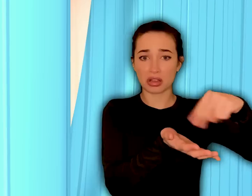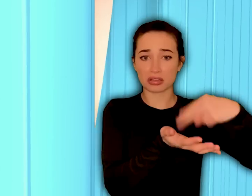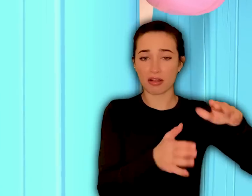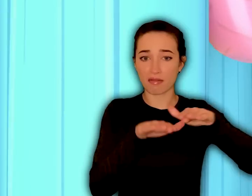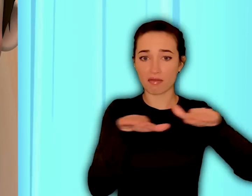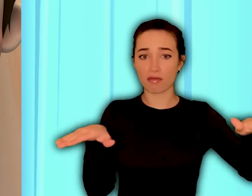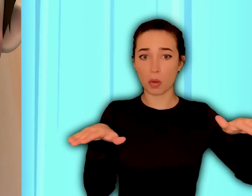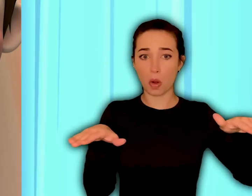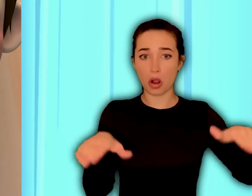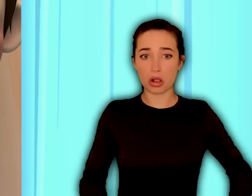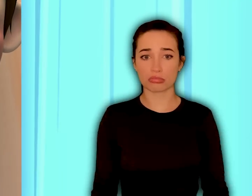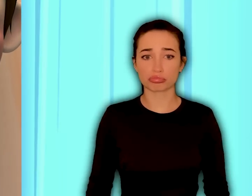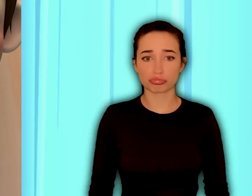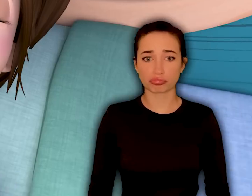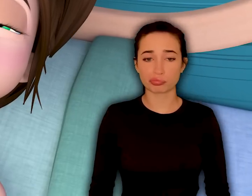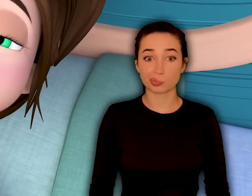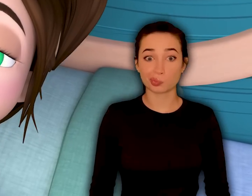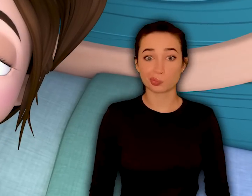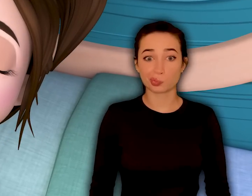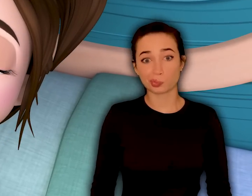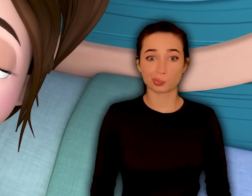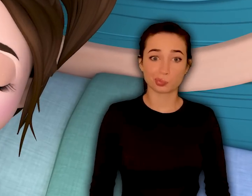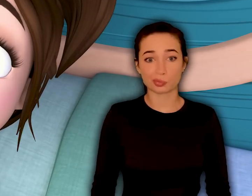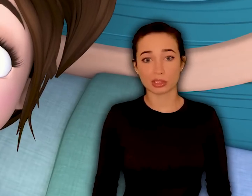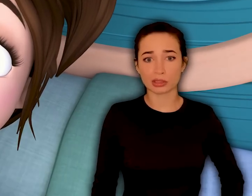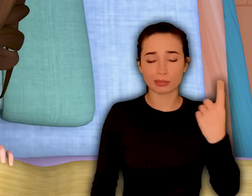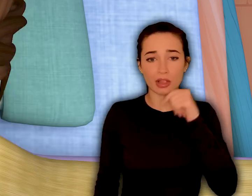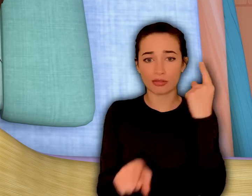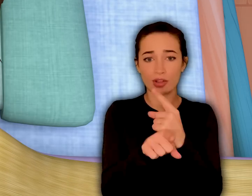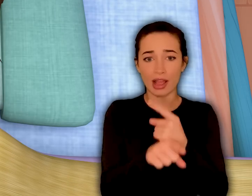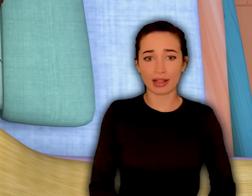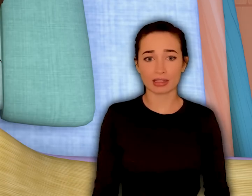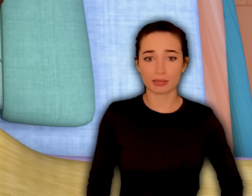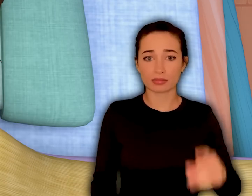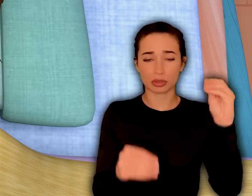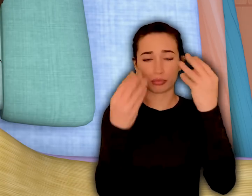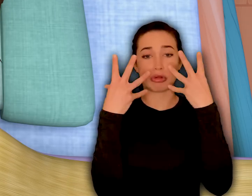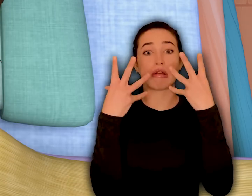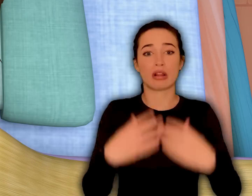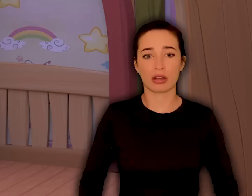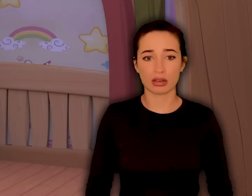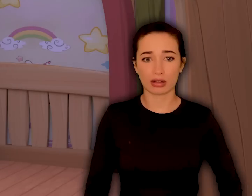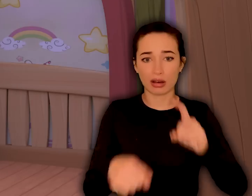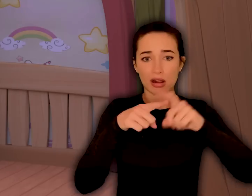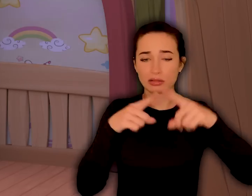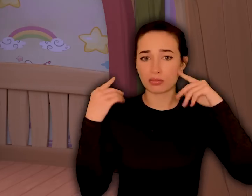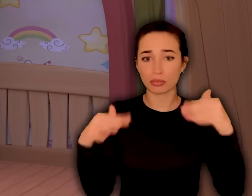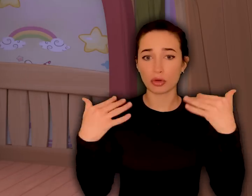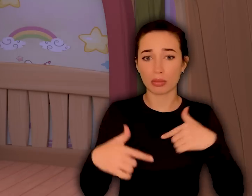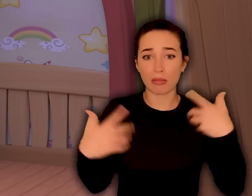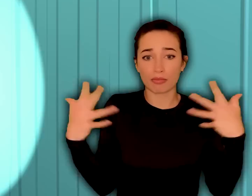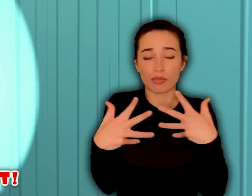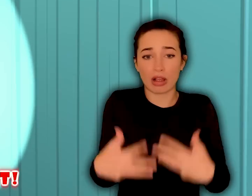are dancing on the floor something's not right shining real bright my